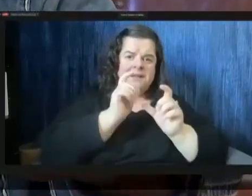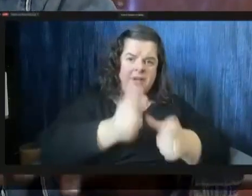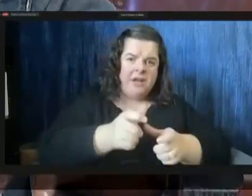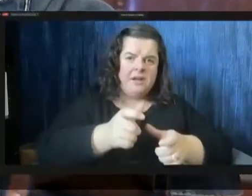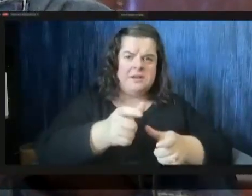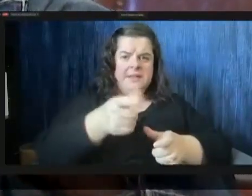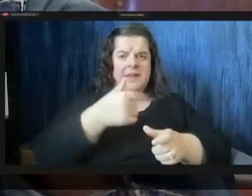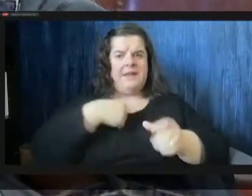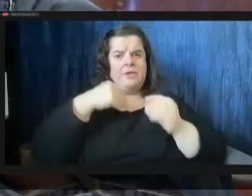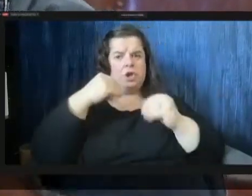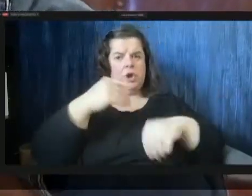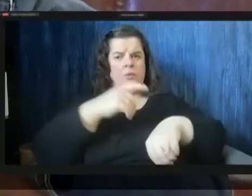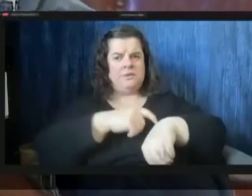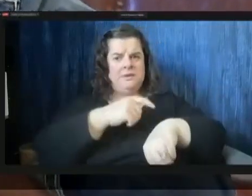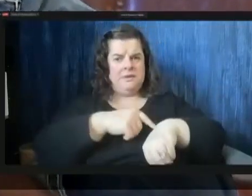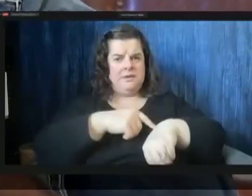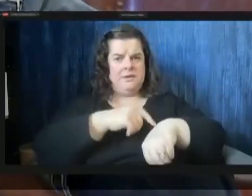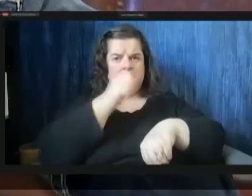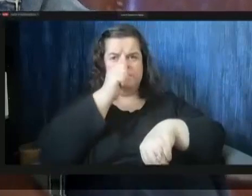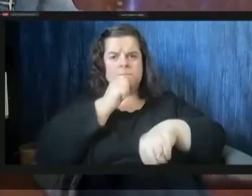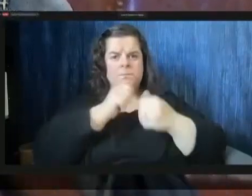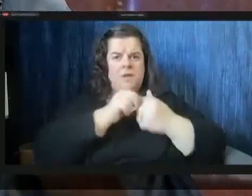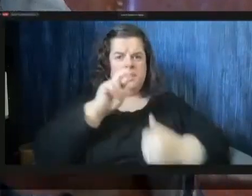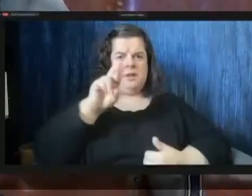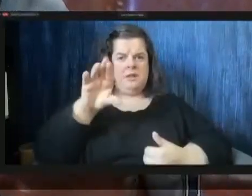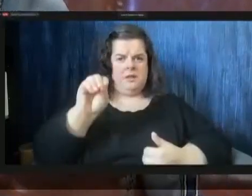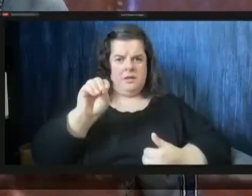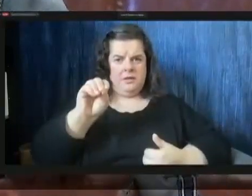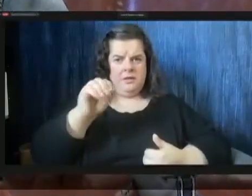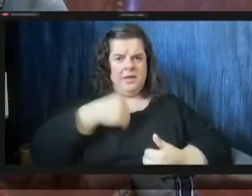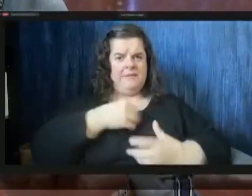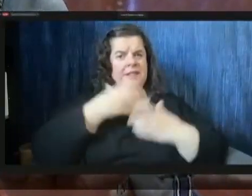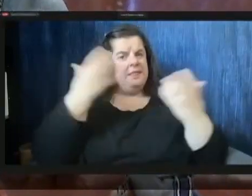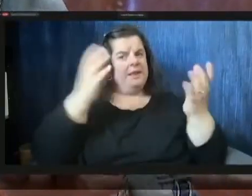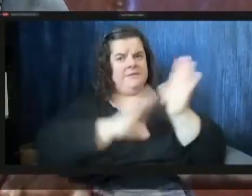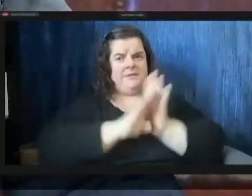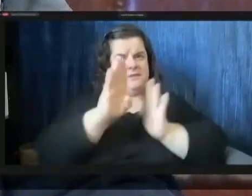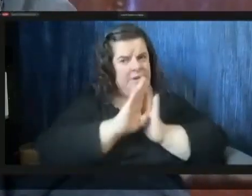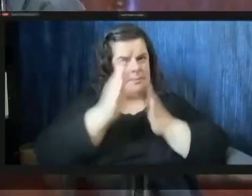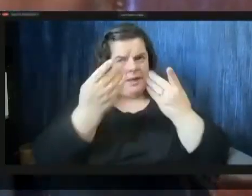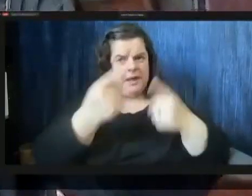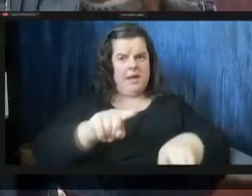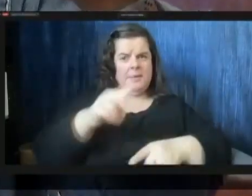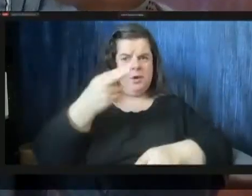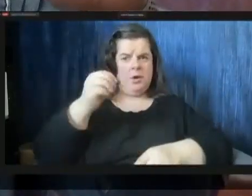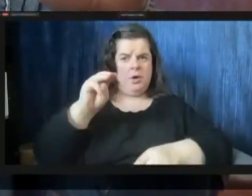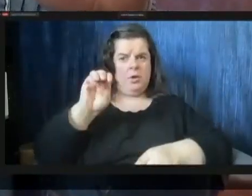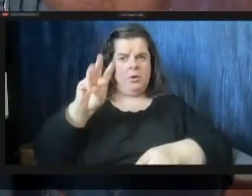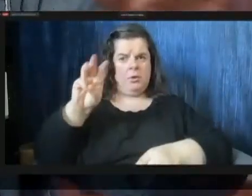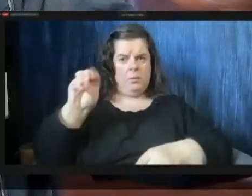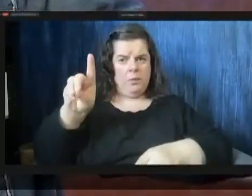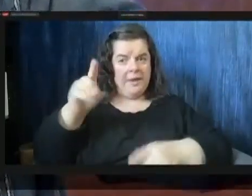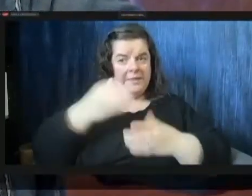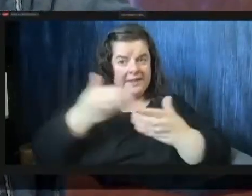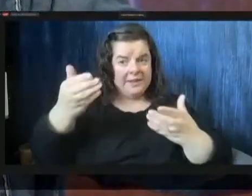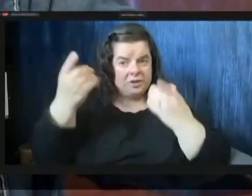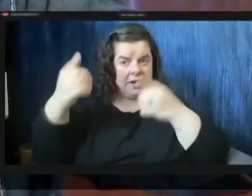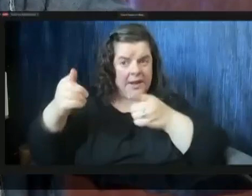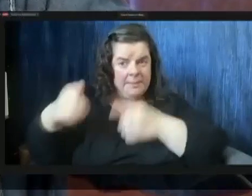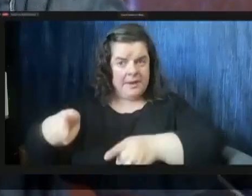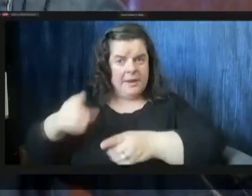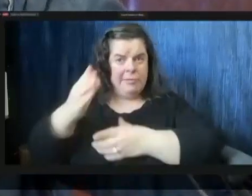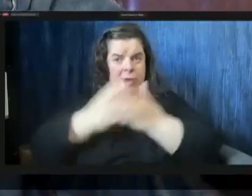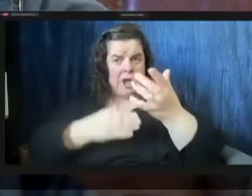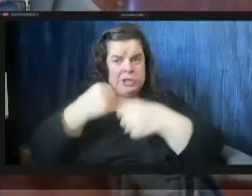time to deal with the RCO, what's going on. We have a lot of development happening in Homewood. Things are developing, being partially made